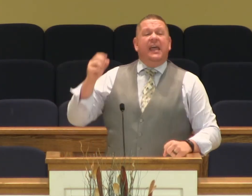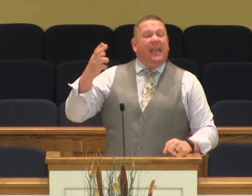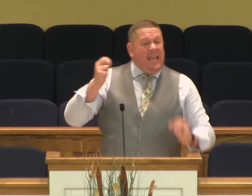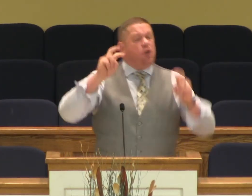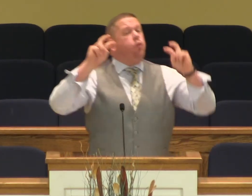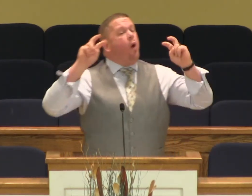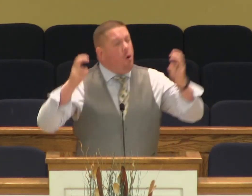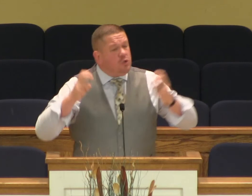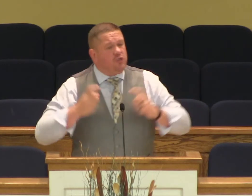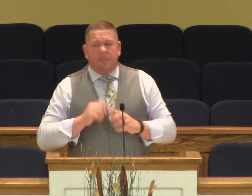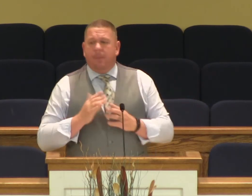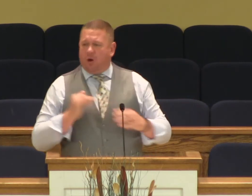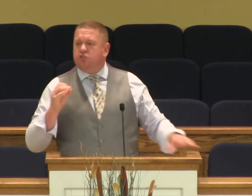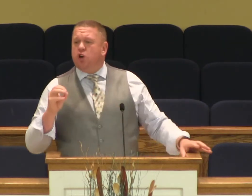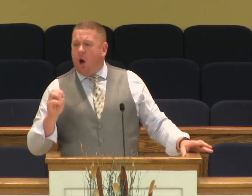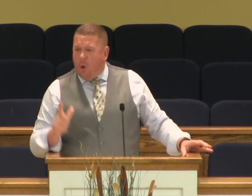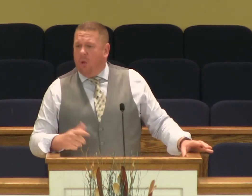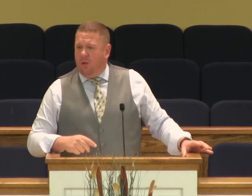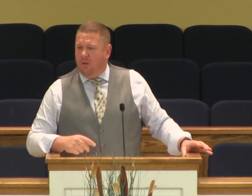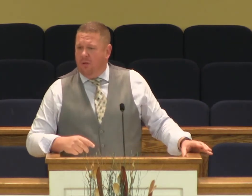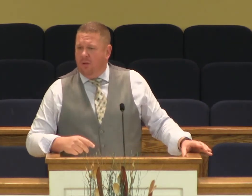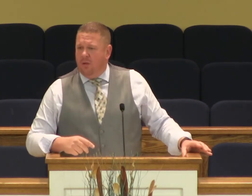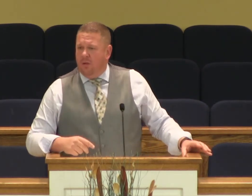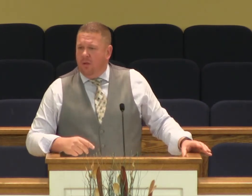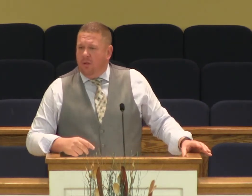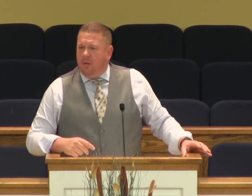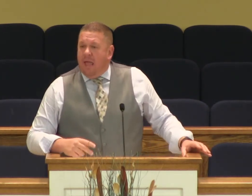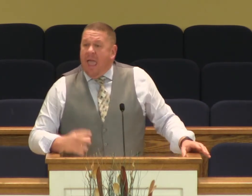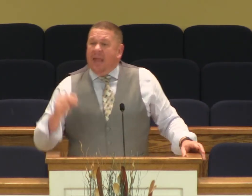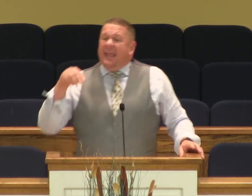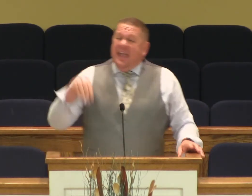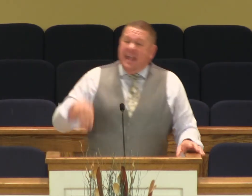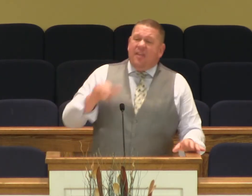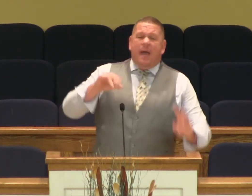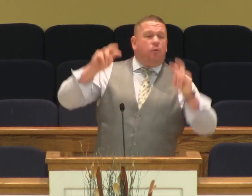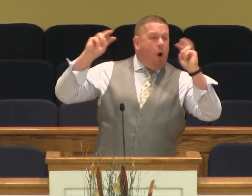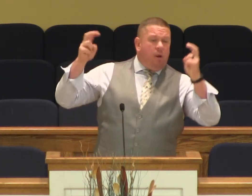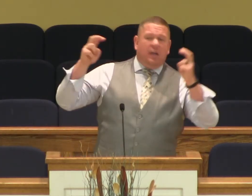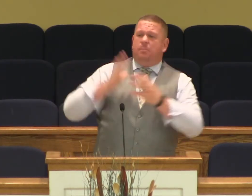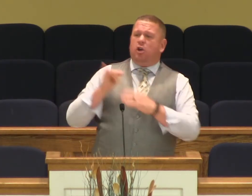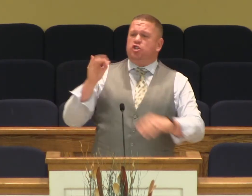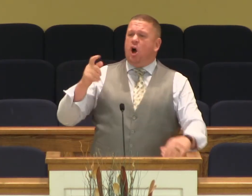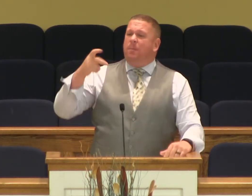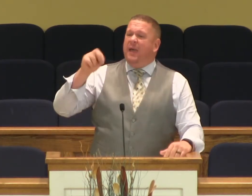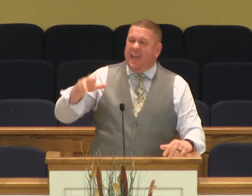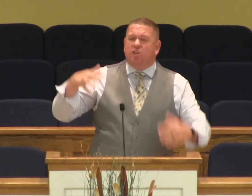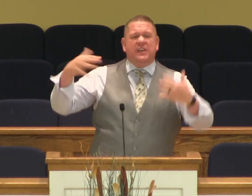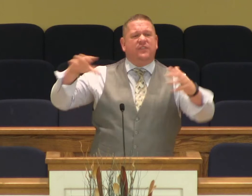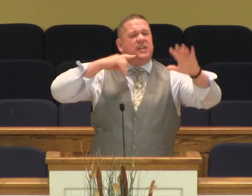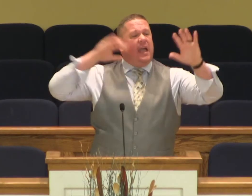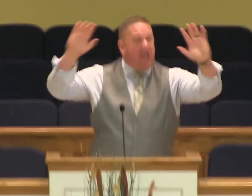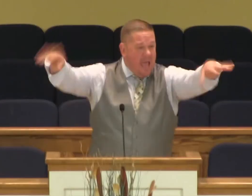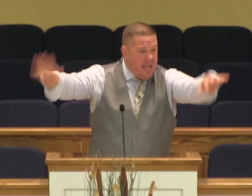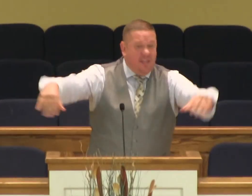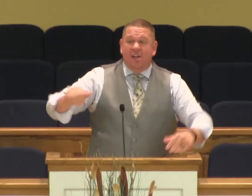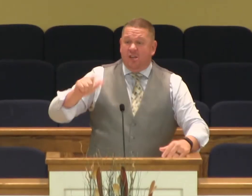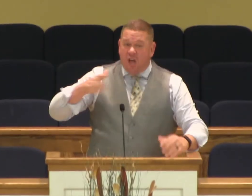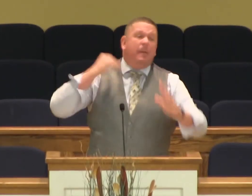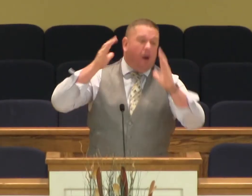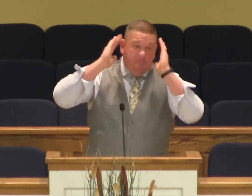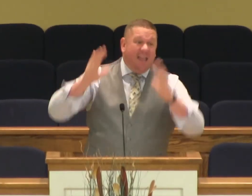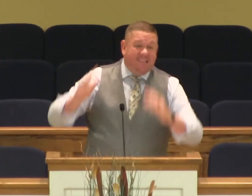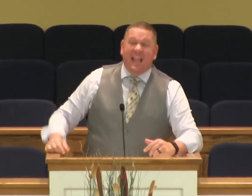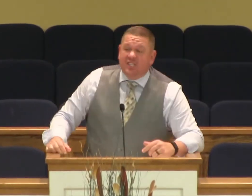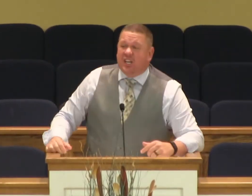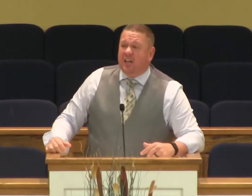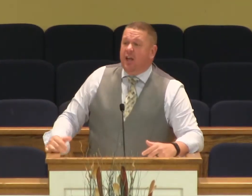saved, he quotes from the book of Joel. And in that quoting of the book of Joel, Peter's even saying, hey, y'all